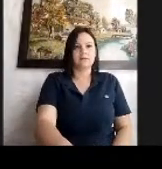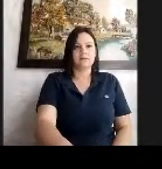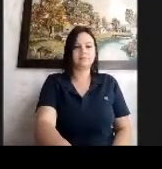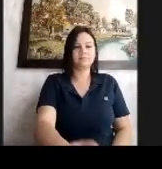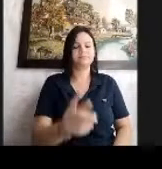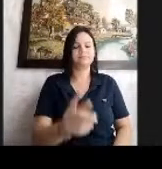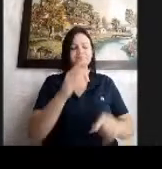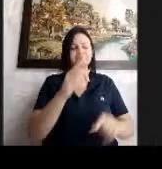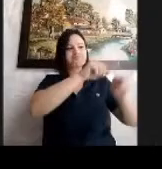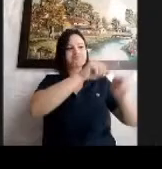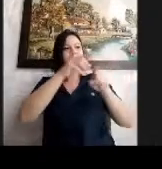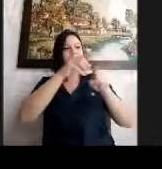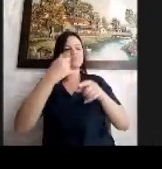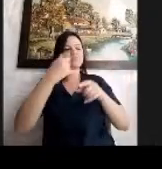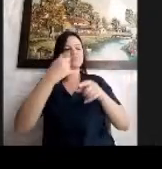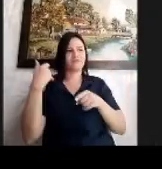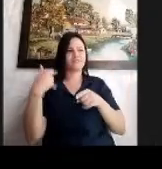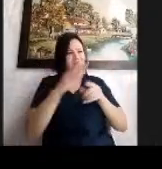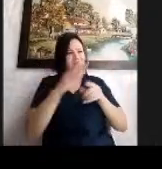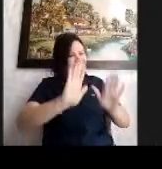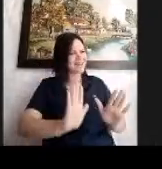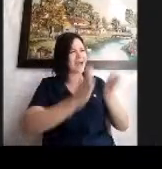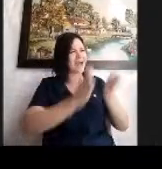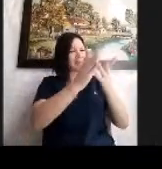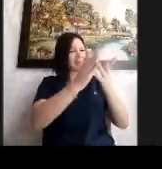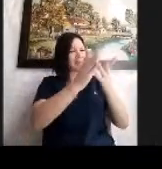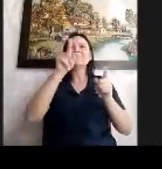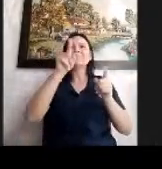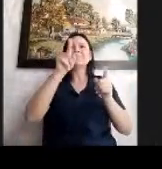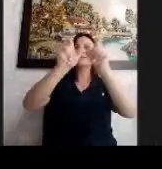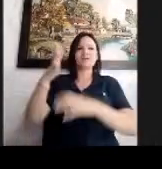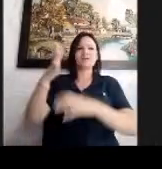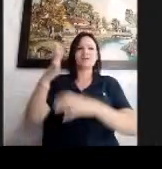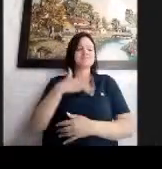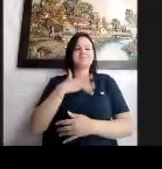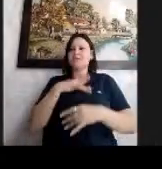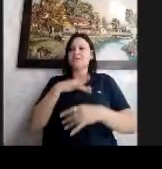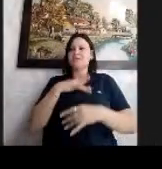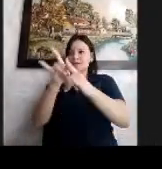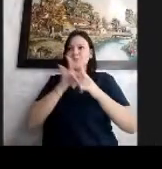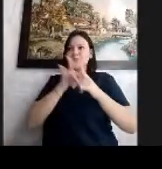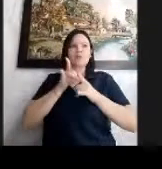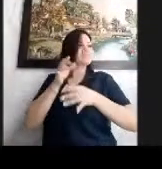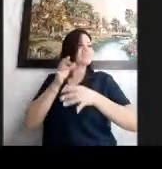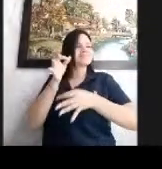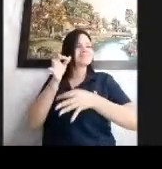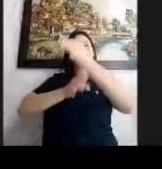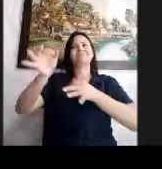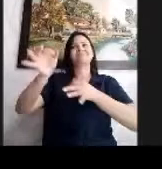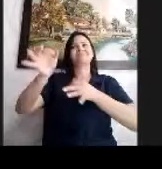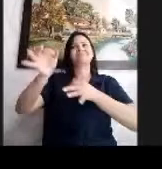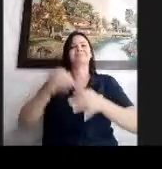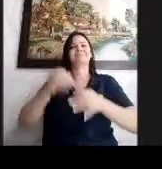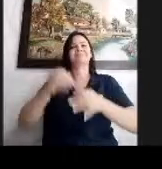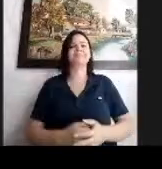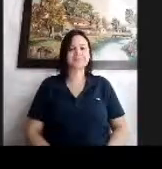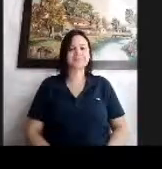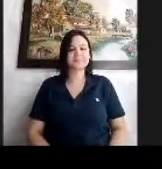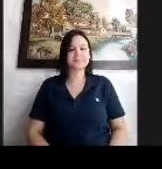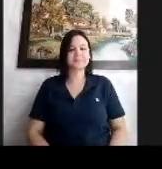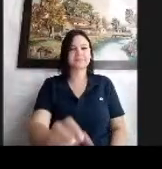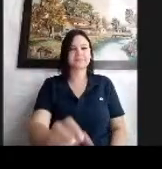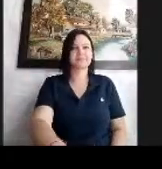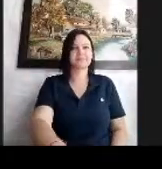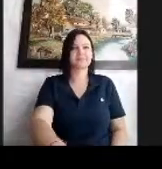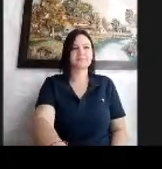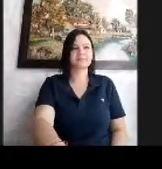empatía hacia los demás. It is the route that will provide our youth with the